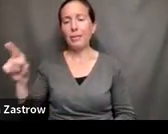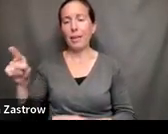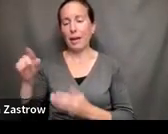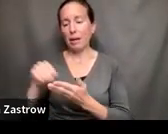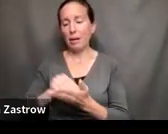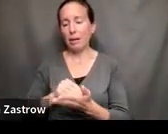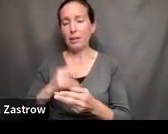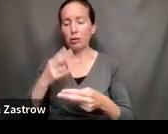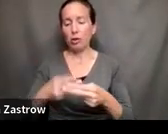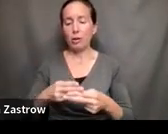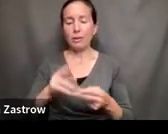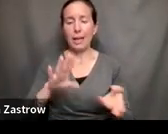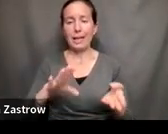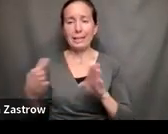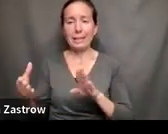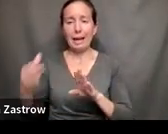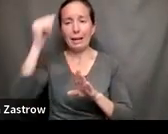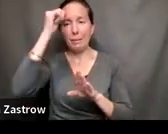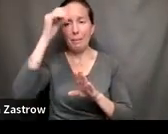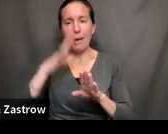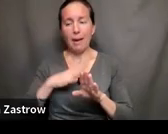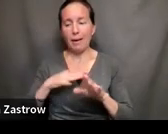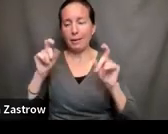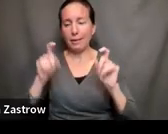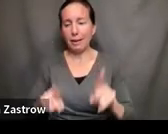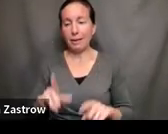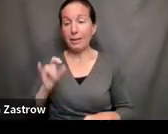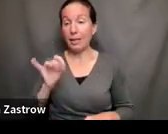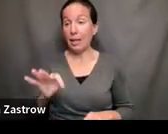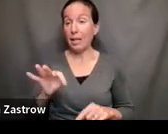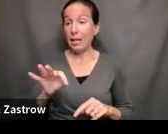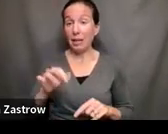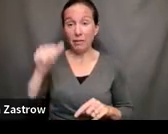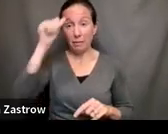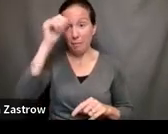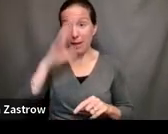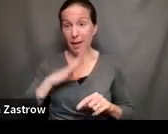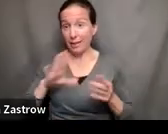test. And if a dead man can do it, it's not a behavior.